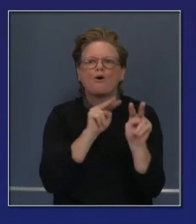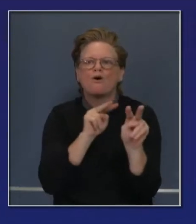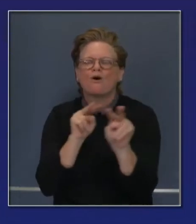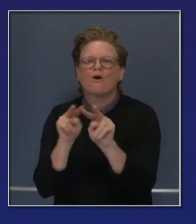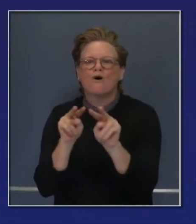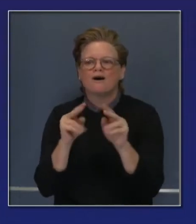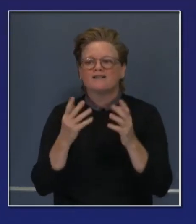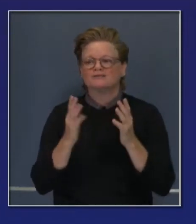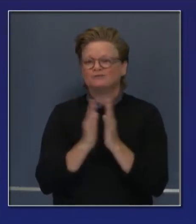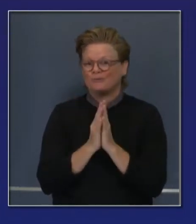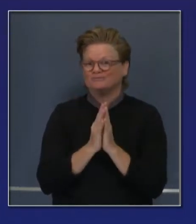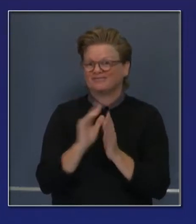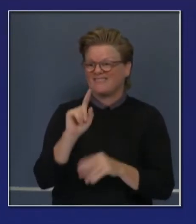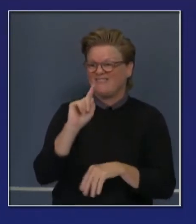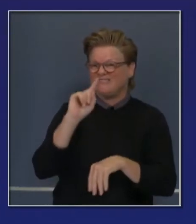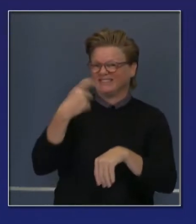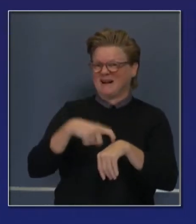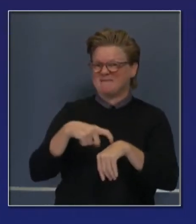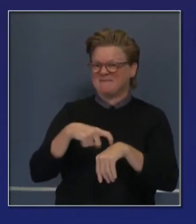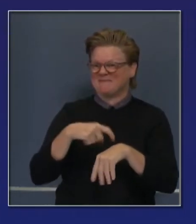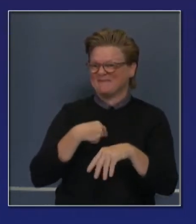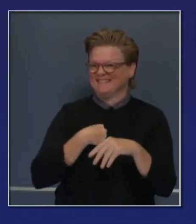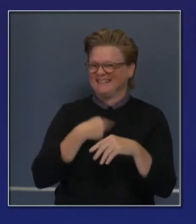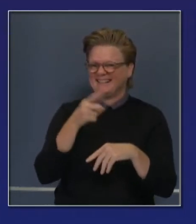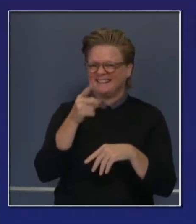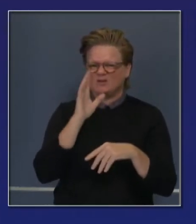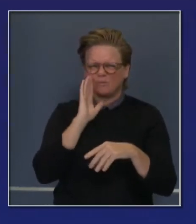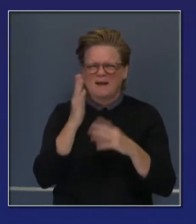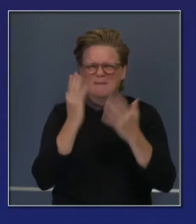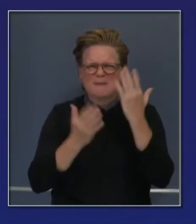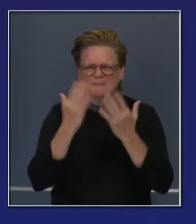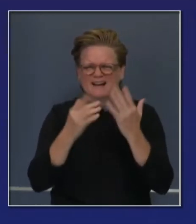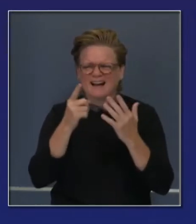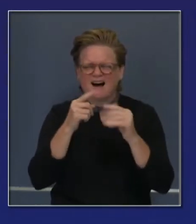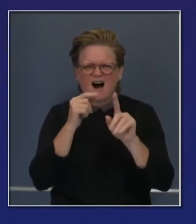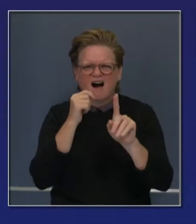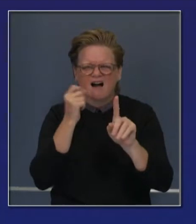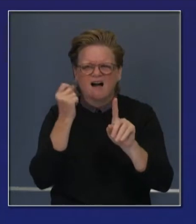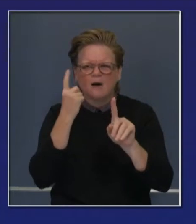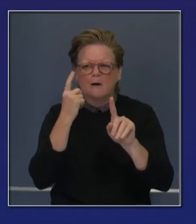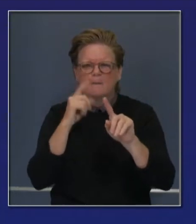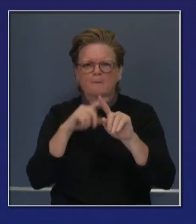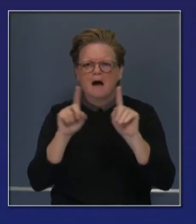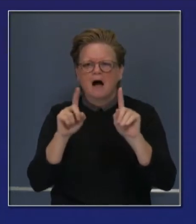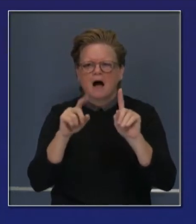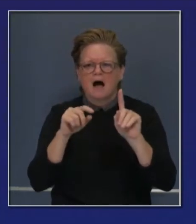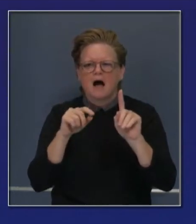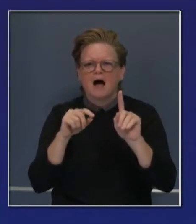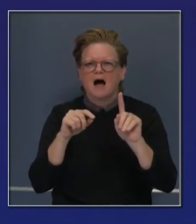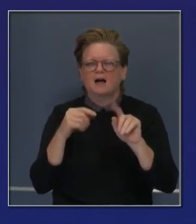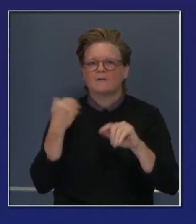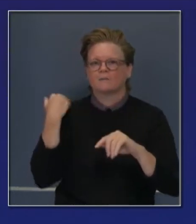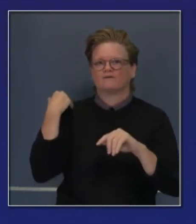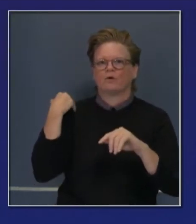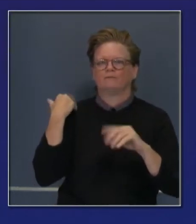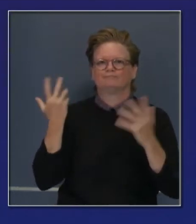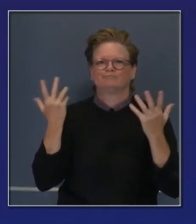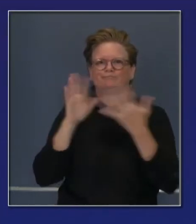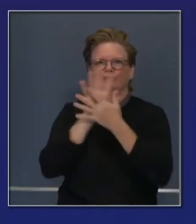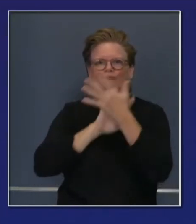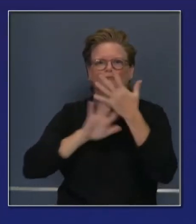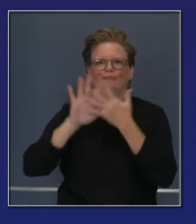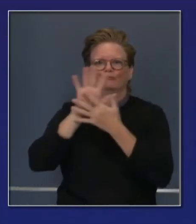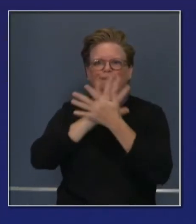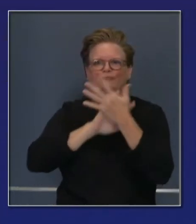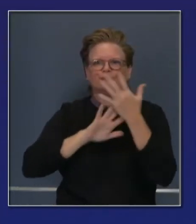this may not be as easy to understand, perhaps, as the old watch list, but the purpose, our emphasis in terms of how